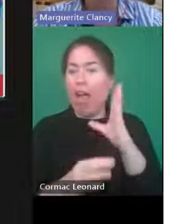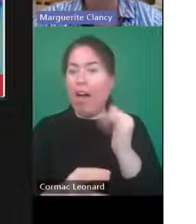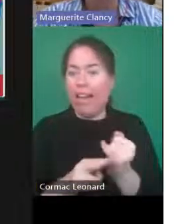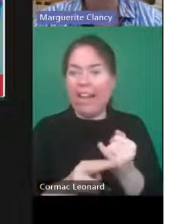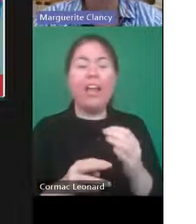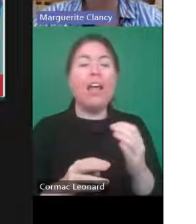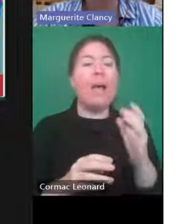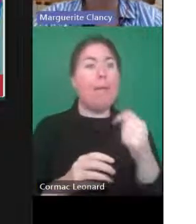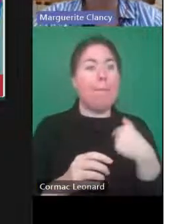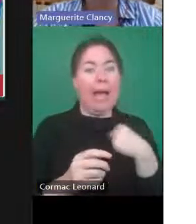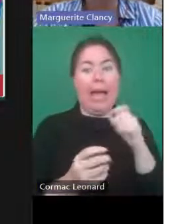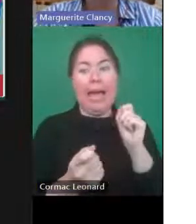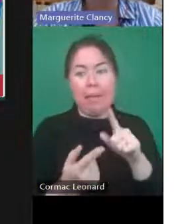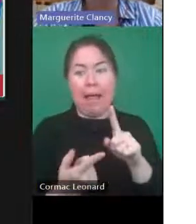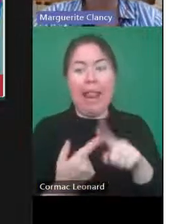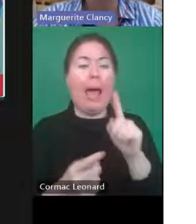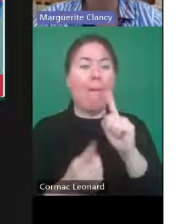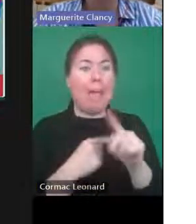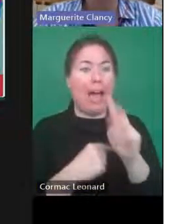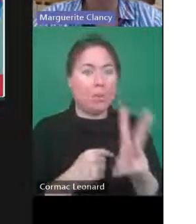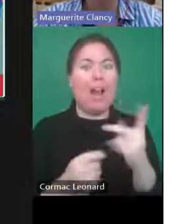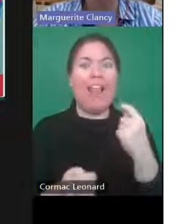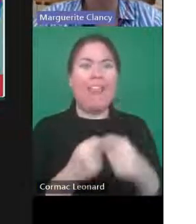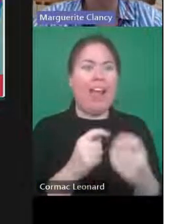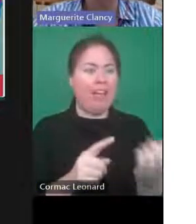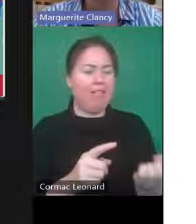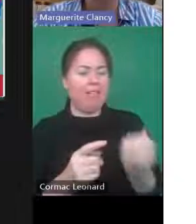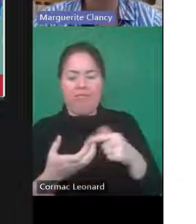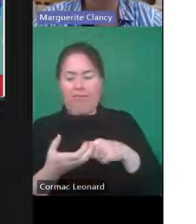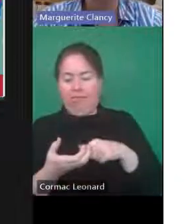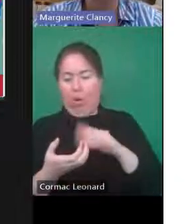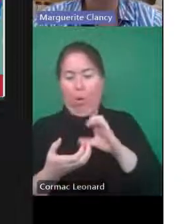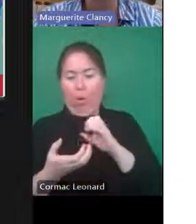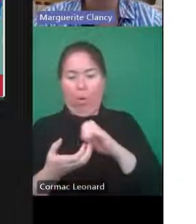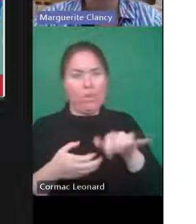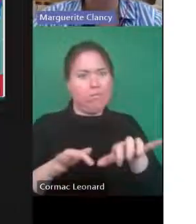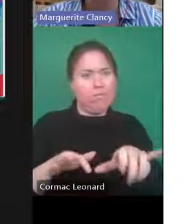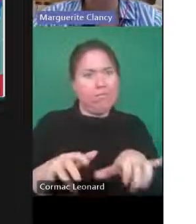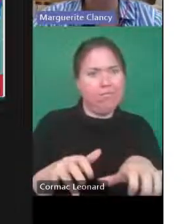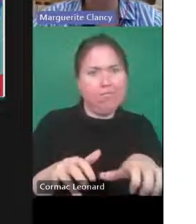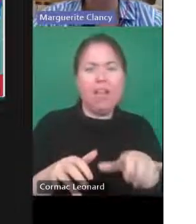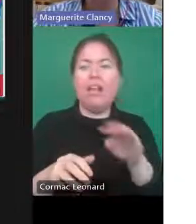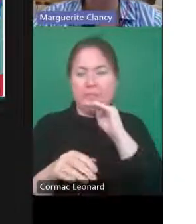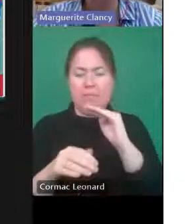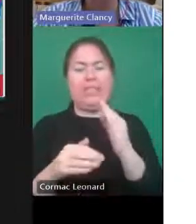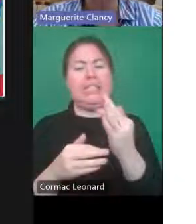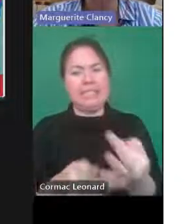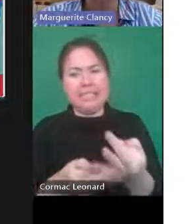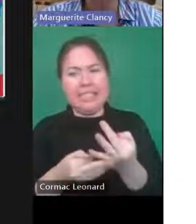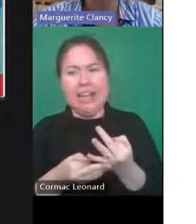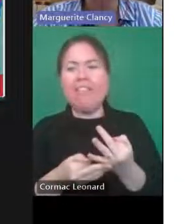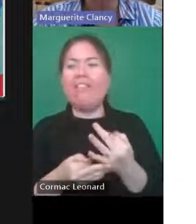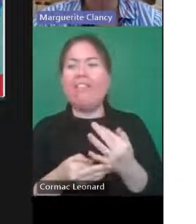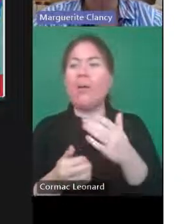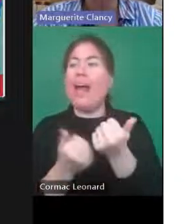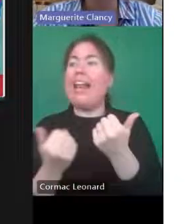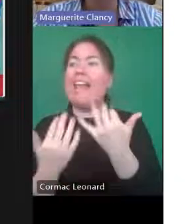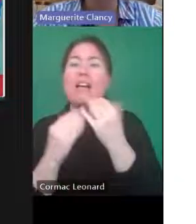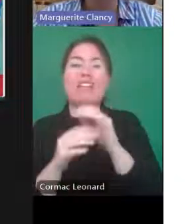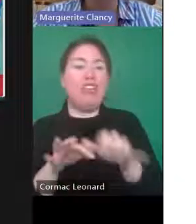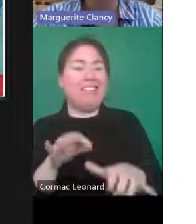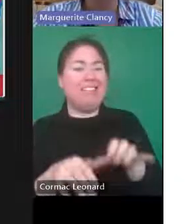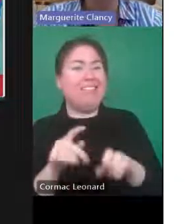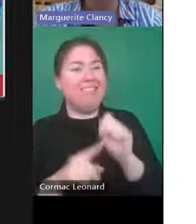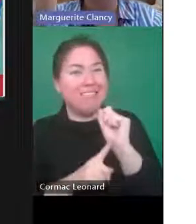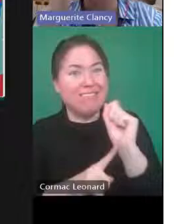service or to the portal, and that is a very secure way to keep the information that you are providing to